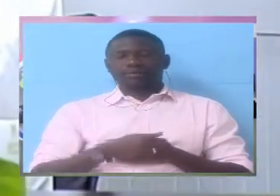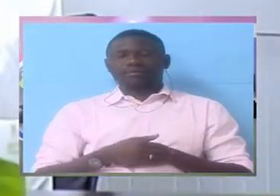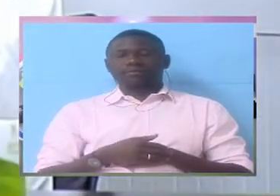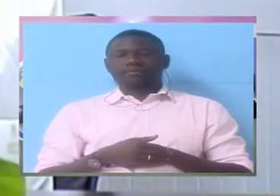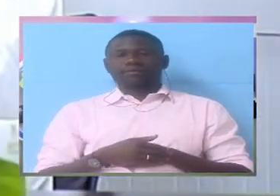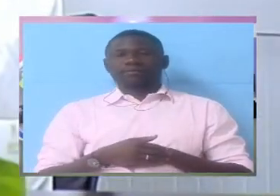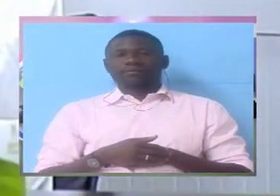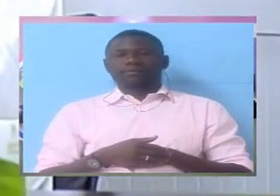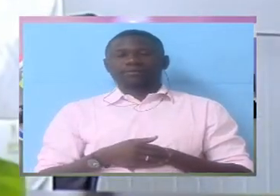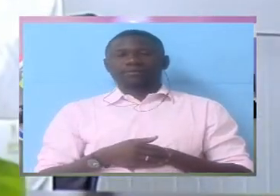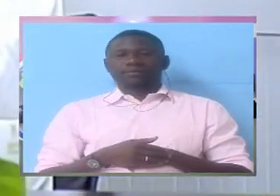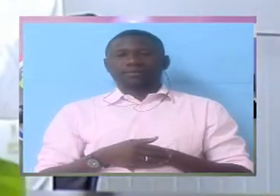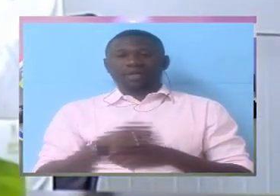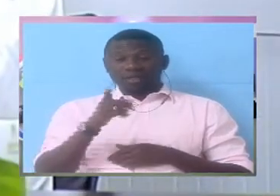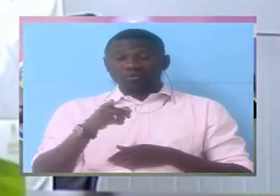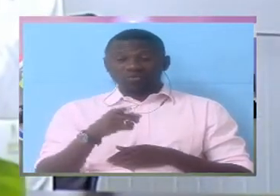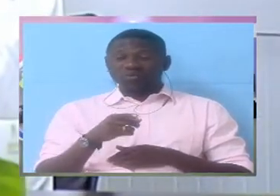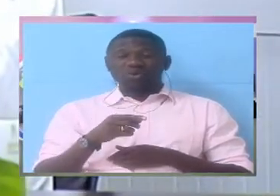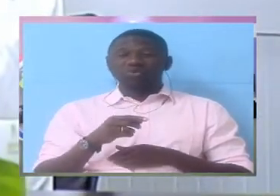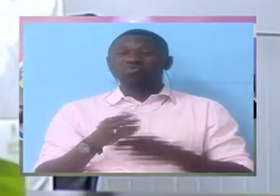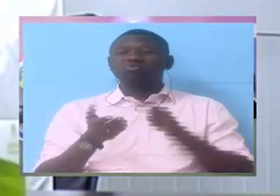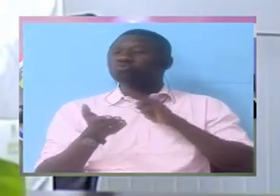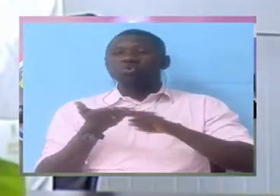this was rather frequent.